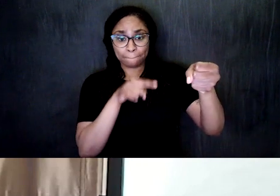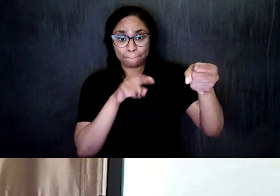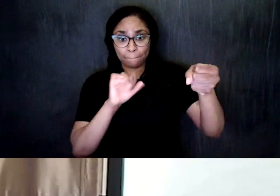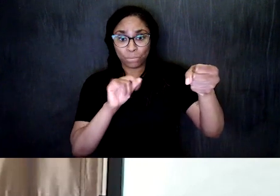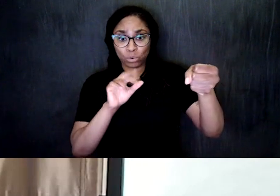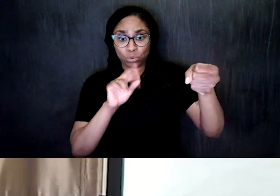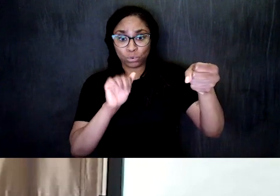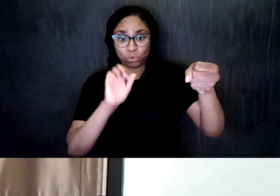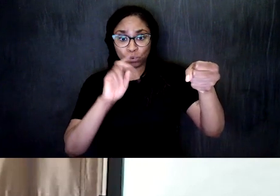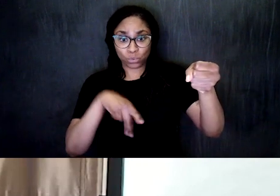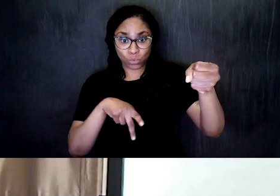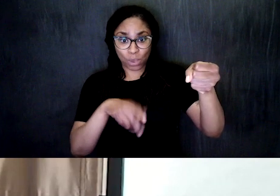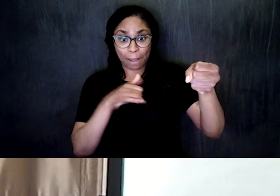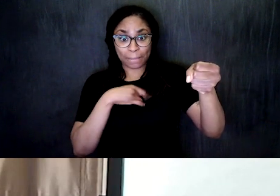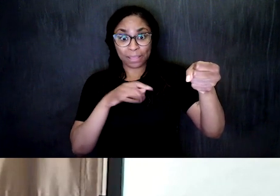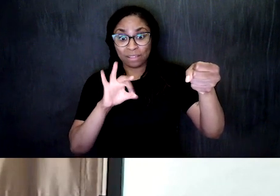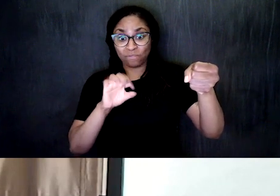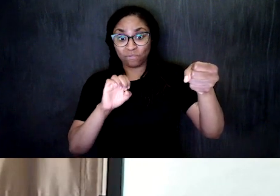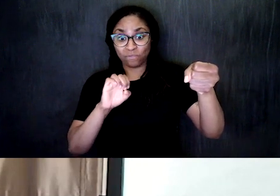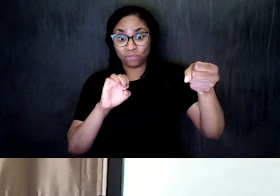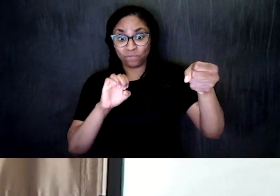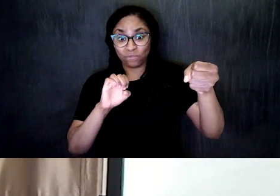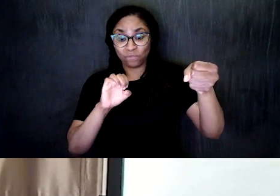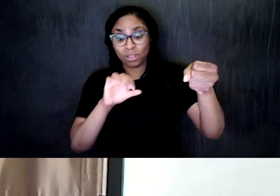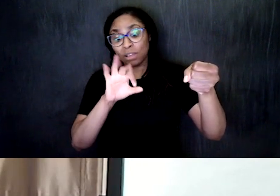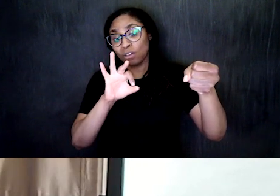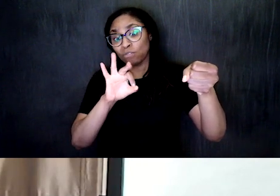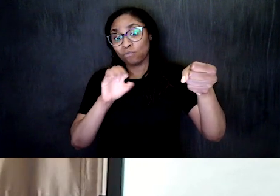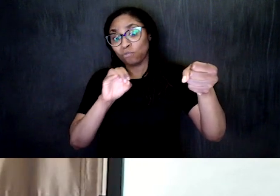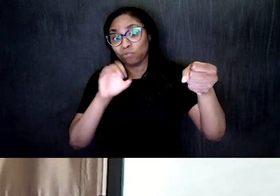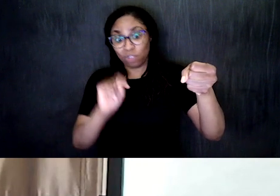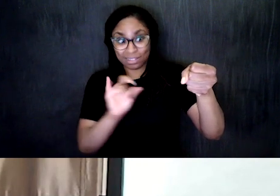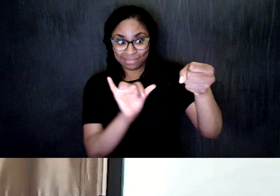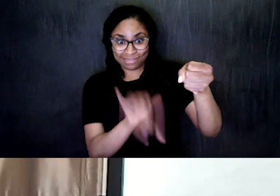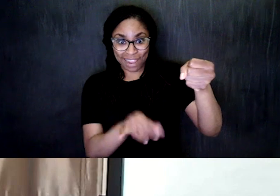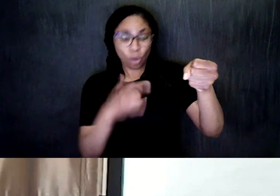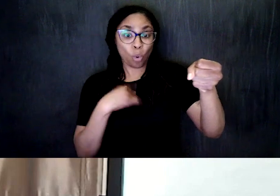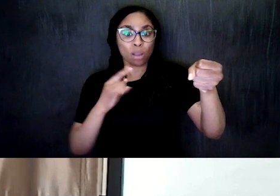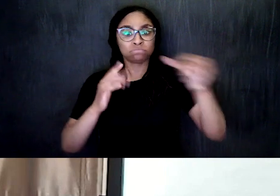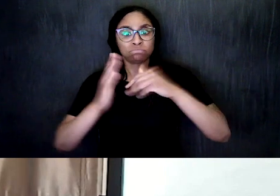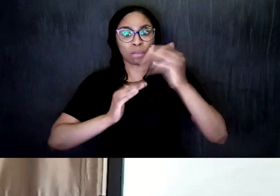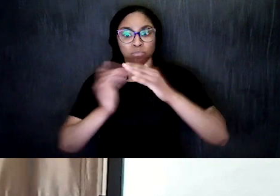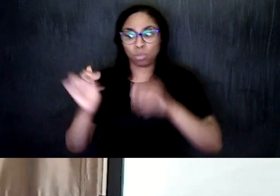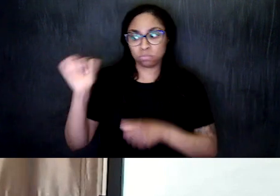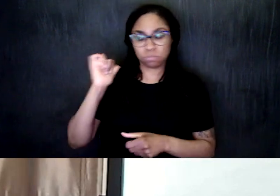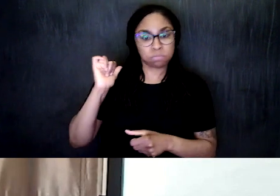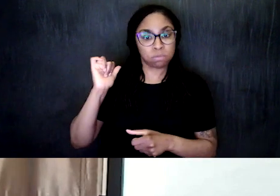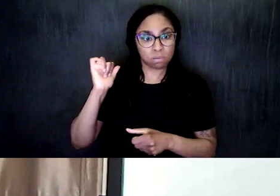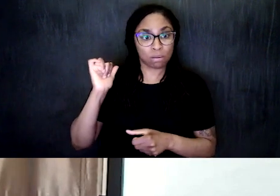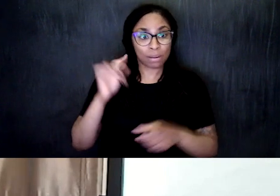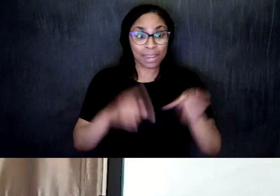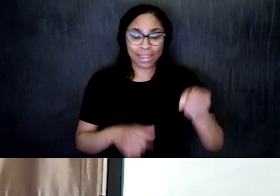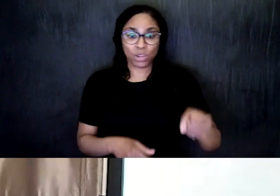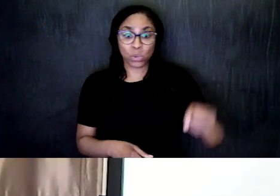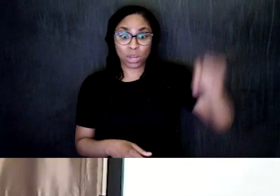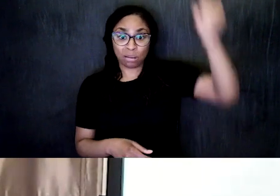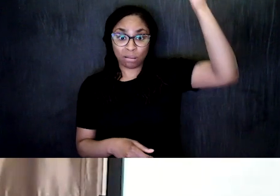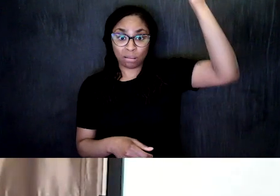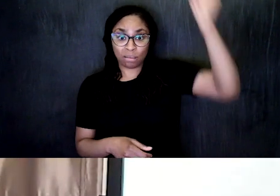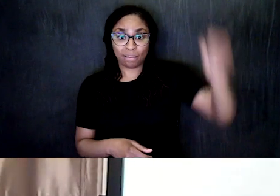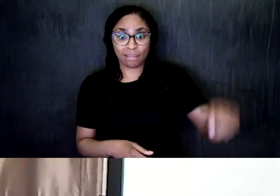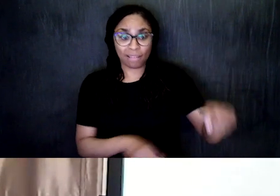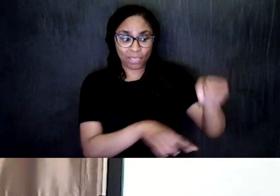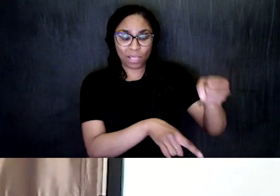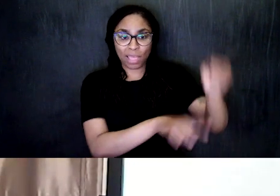strap and let the foot stay where it is. Or if you're comfortable with your lower back, you can lift the leg